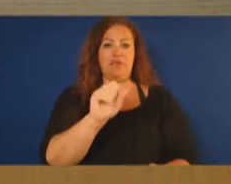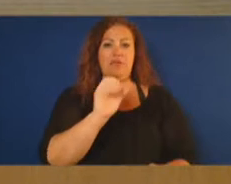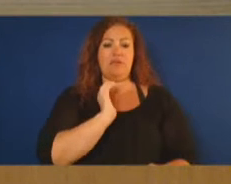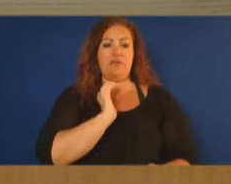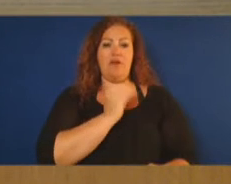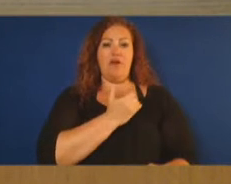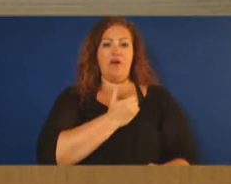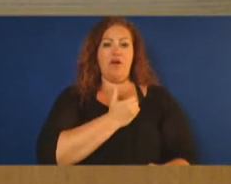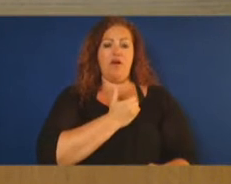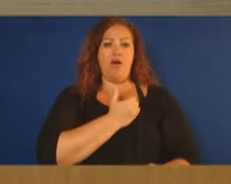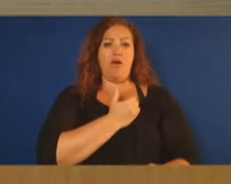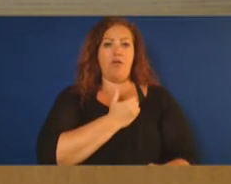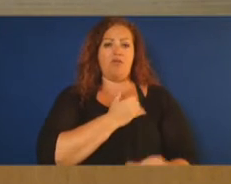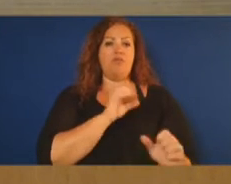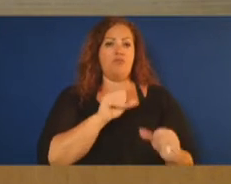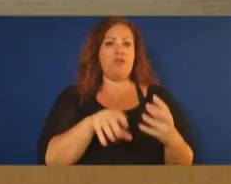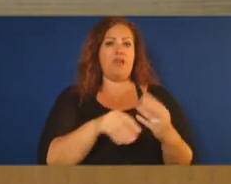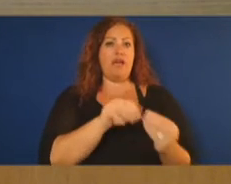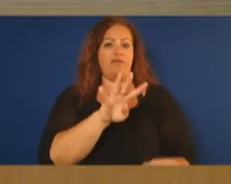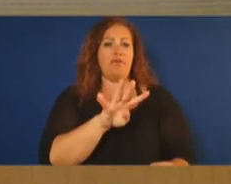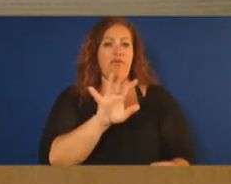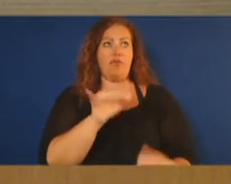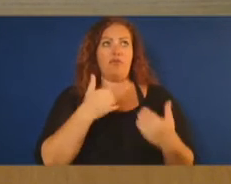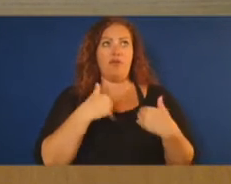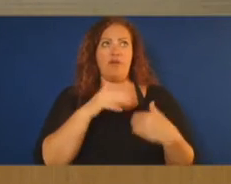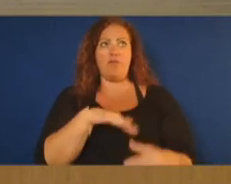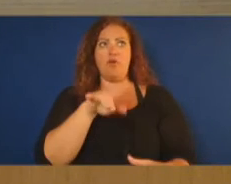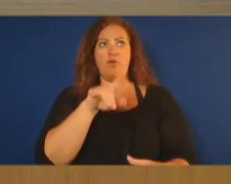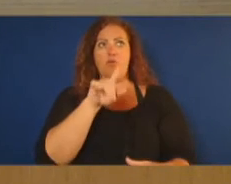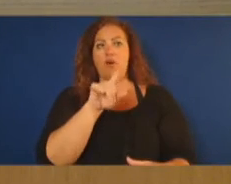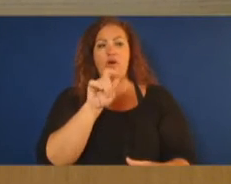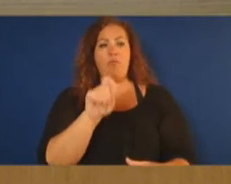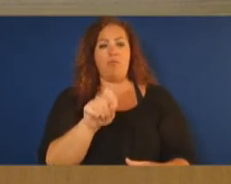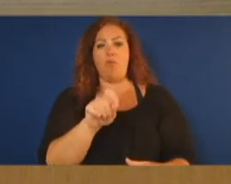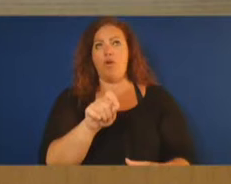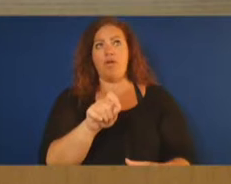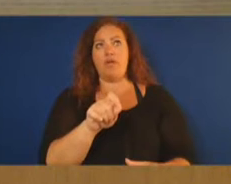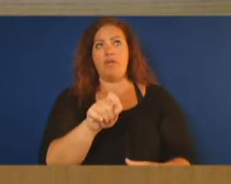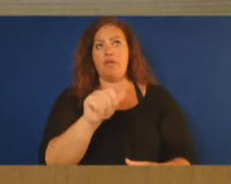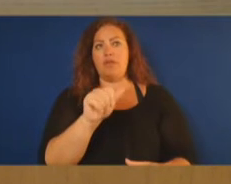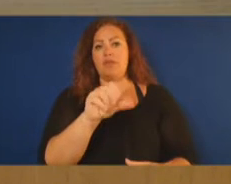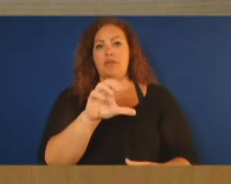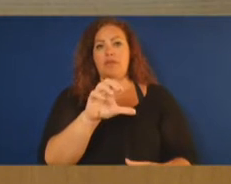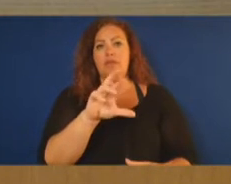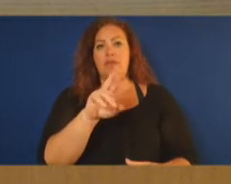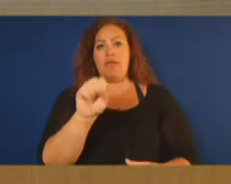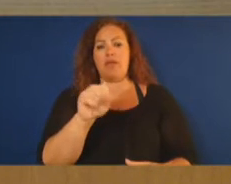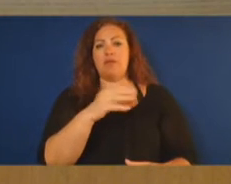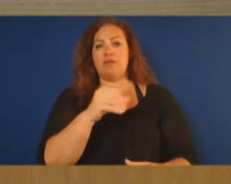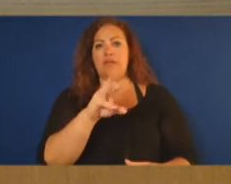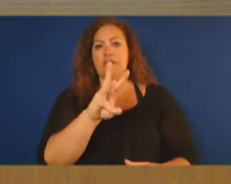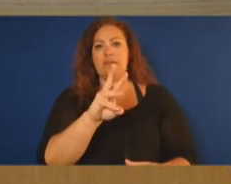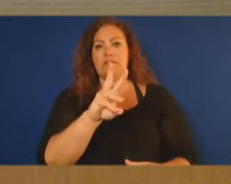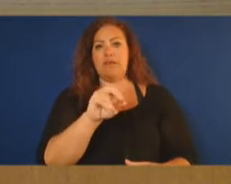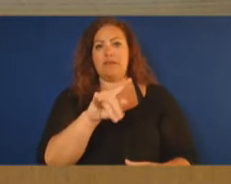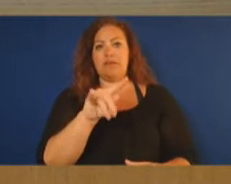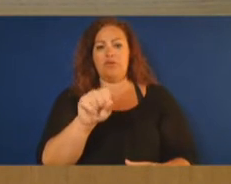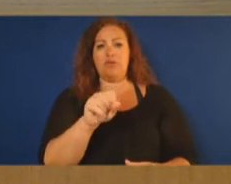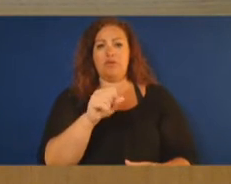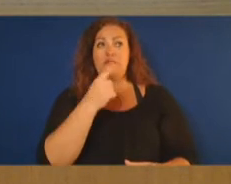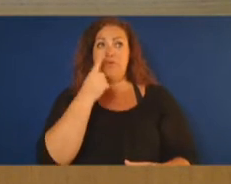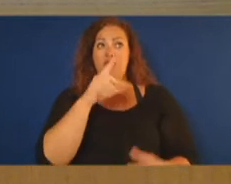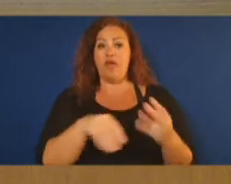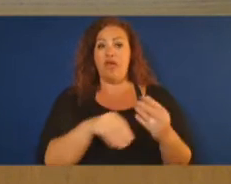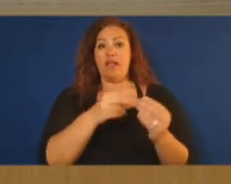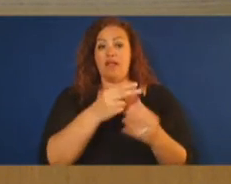four units to the acre we have about 1 Point some odd Acres and six units so at both we